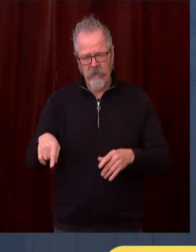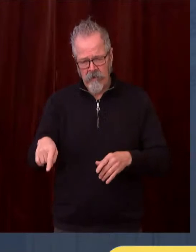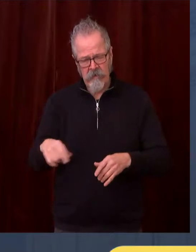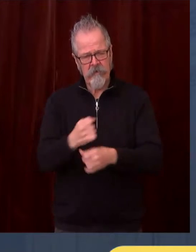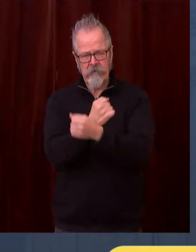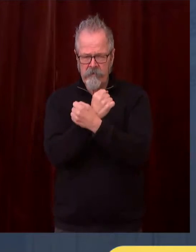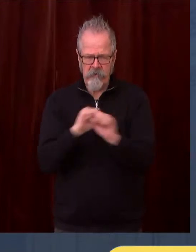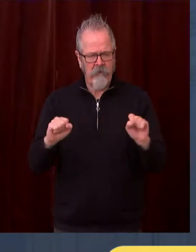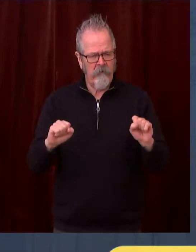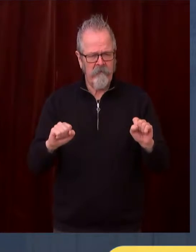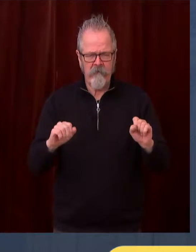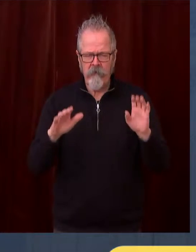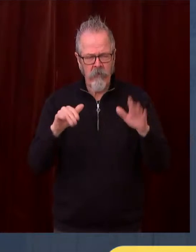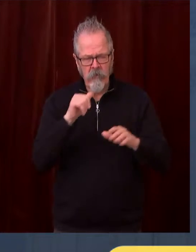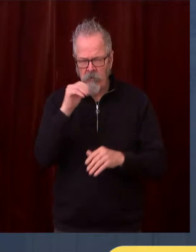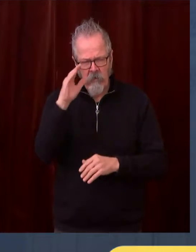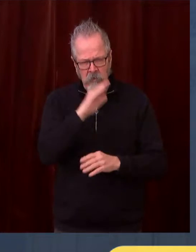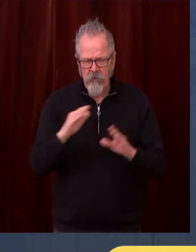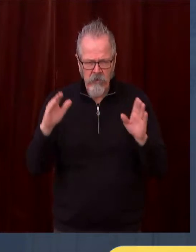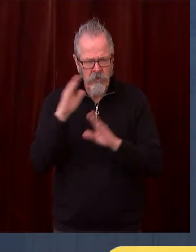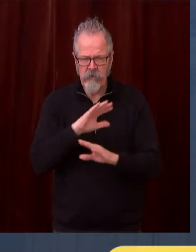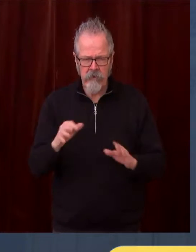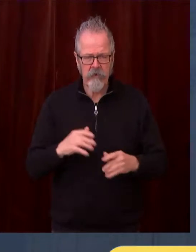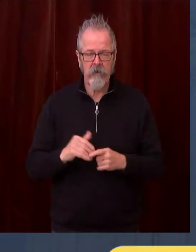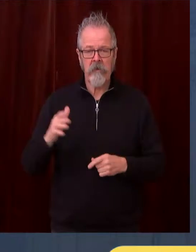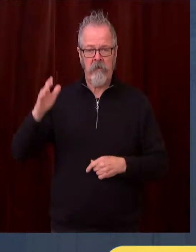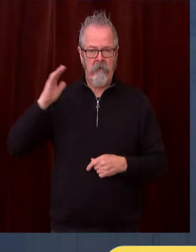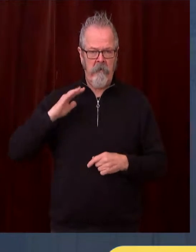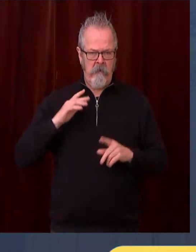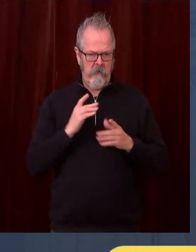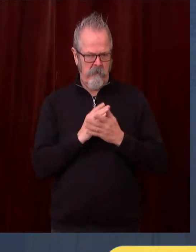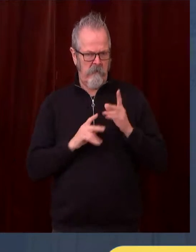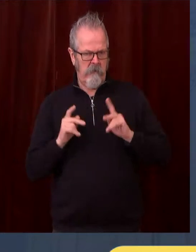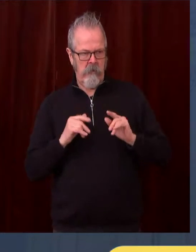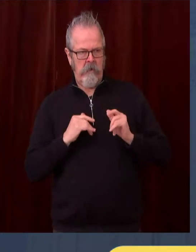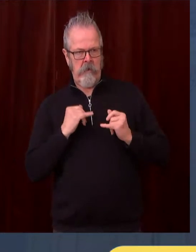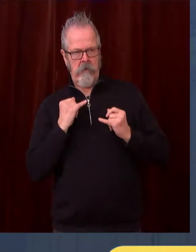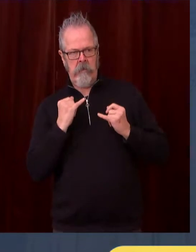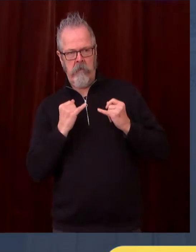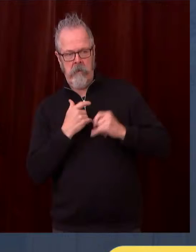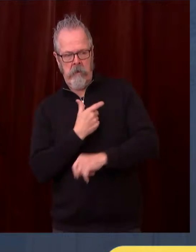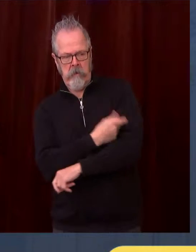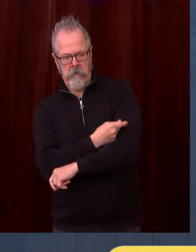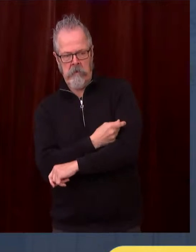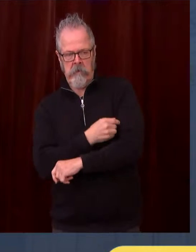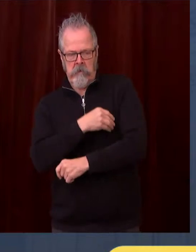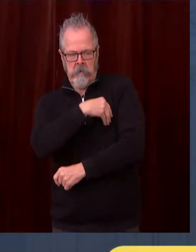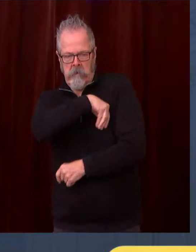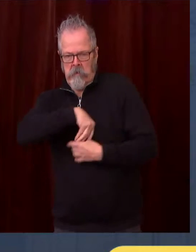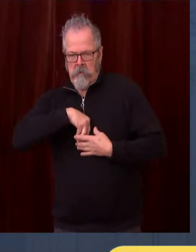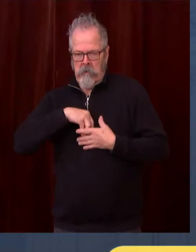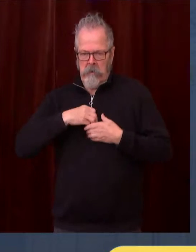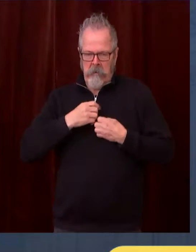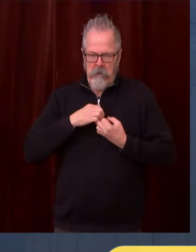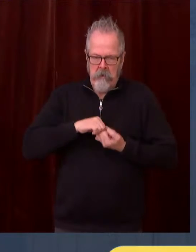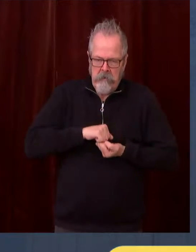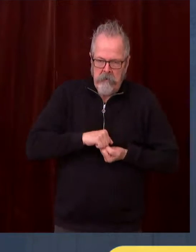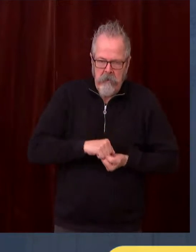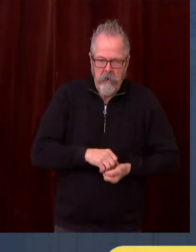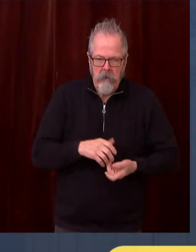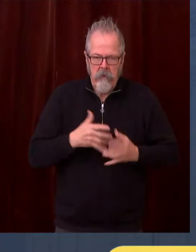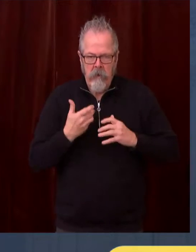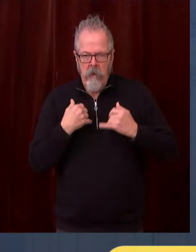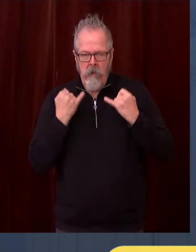process, our state and the other states stood up an independent process so we could give an added layer of